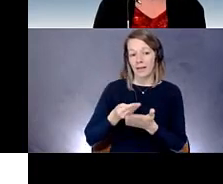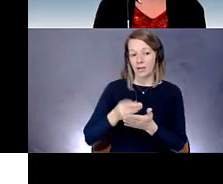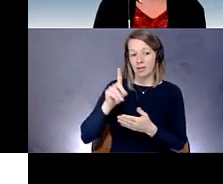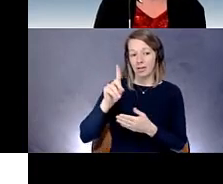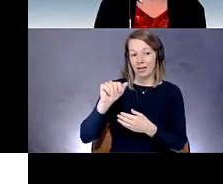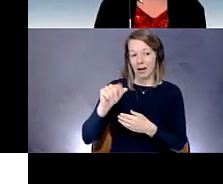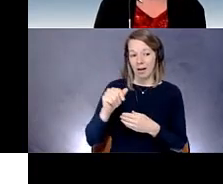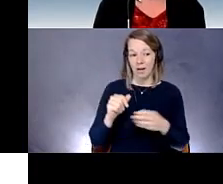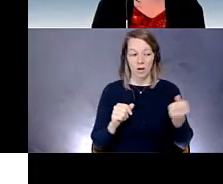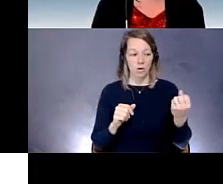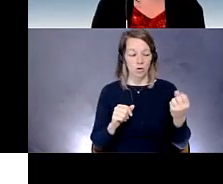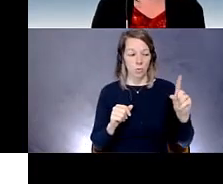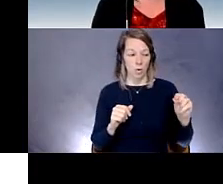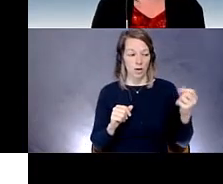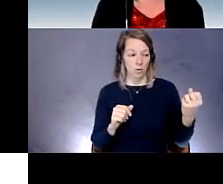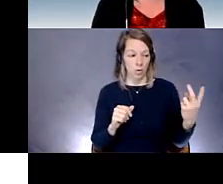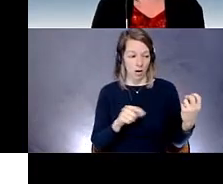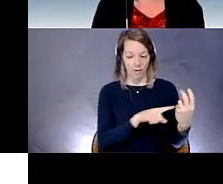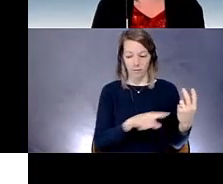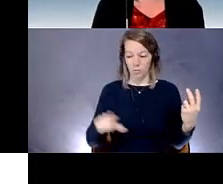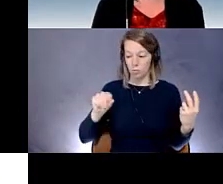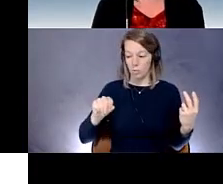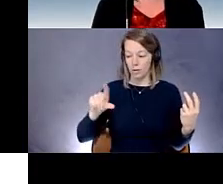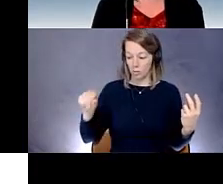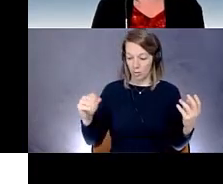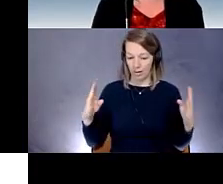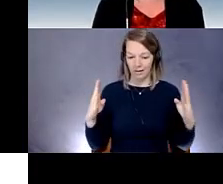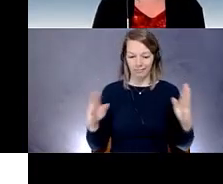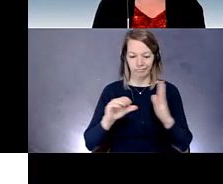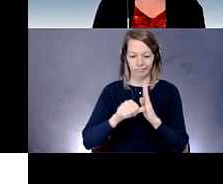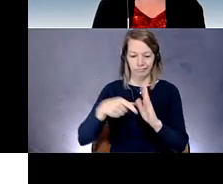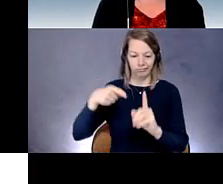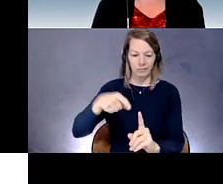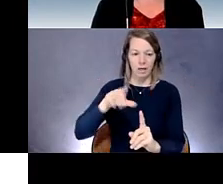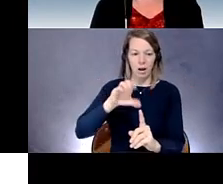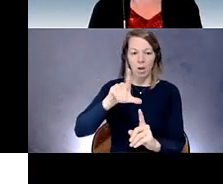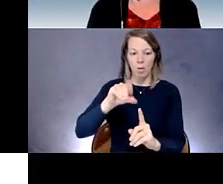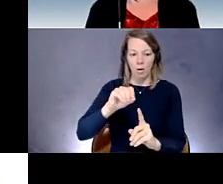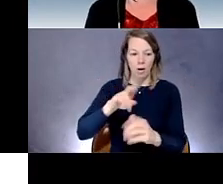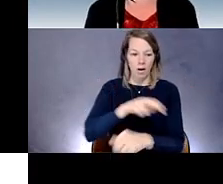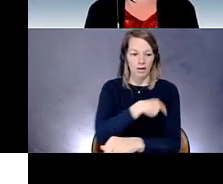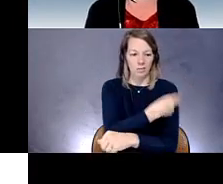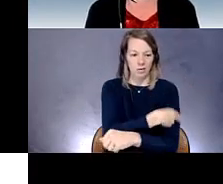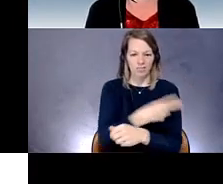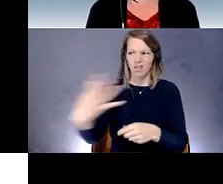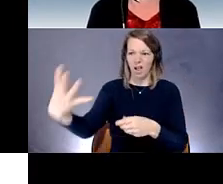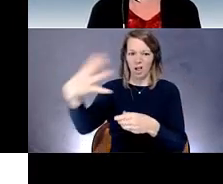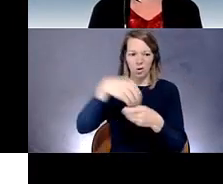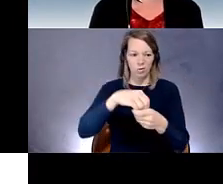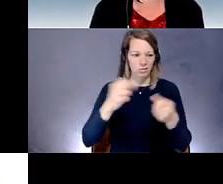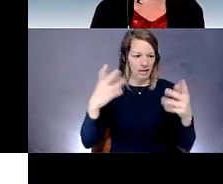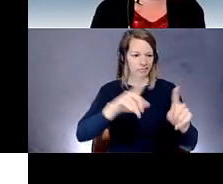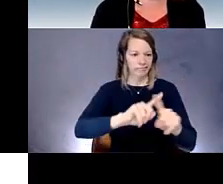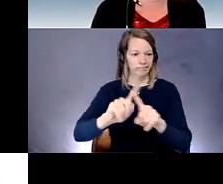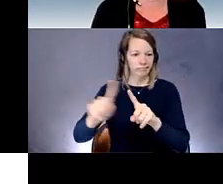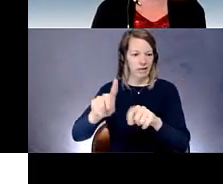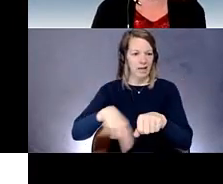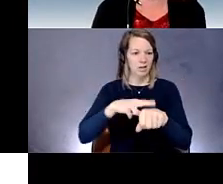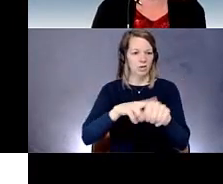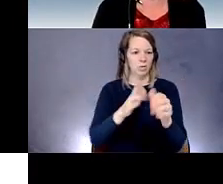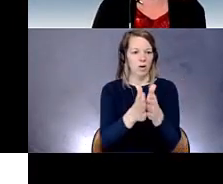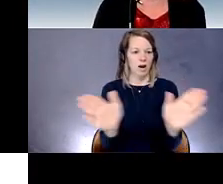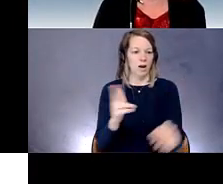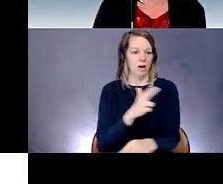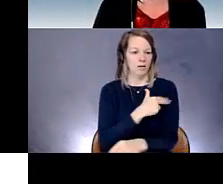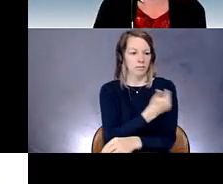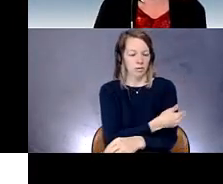2012 through 2020 with an emphasis on Colorado hospitals, but also includes thousands of hospitals nationwide. It allows us to